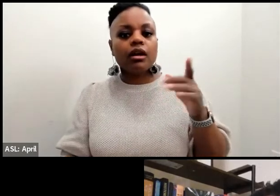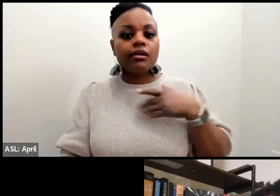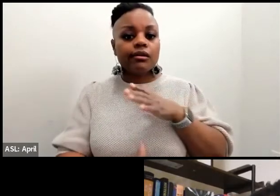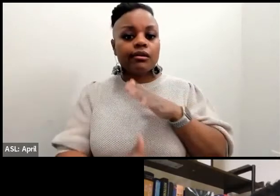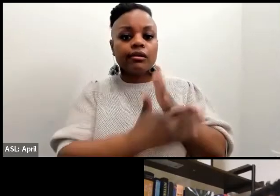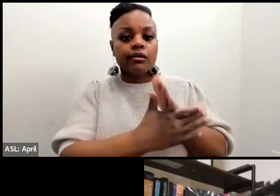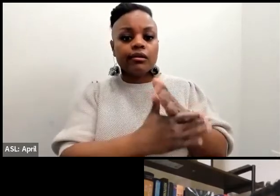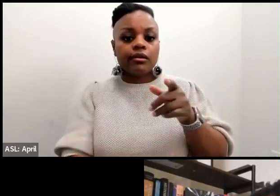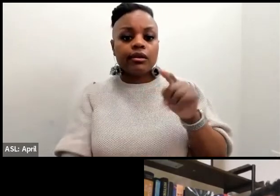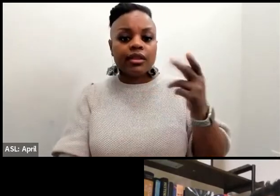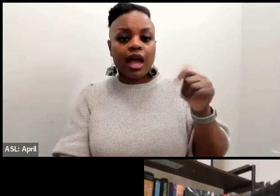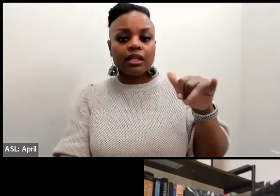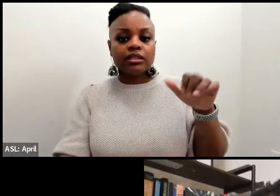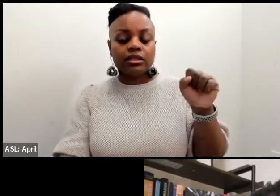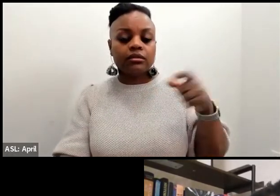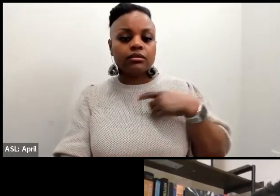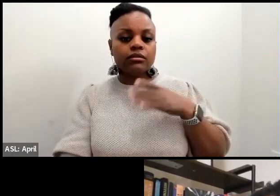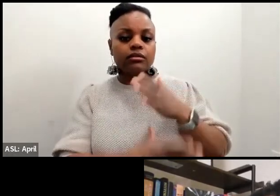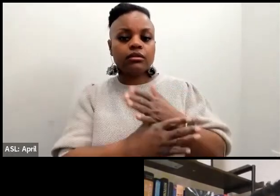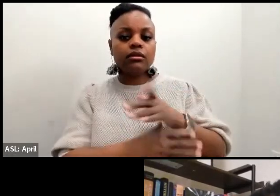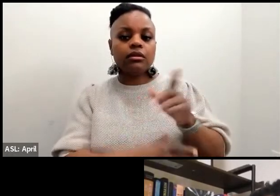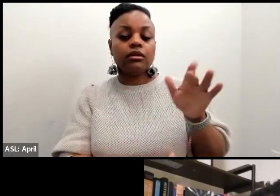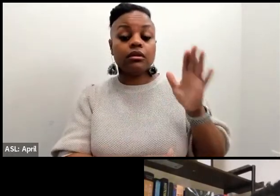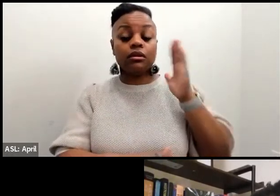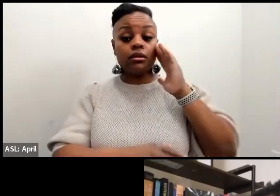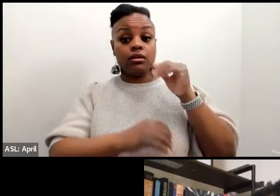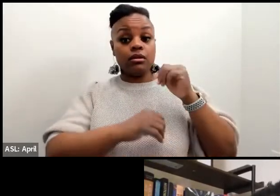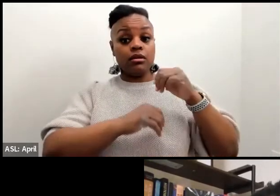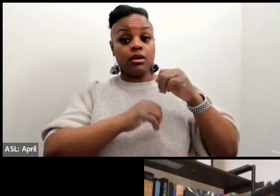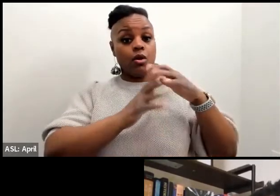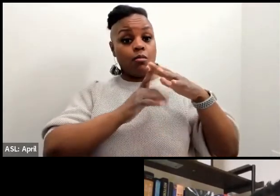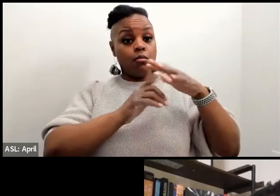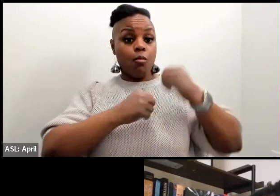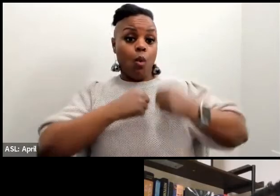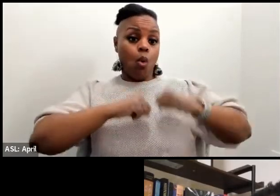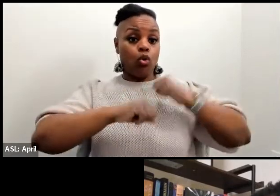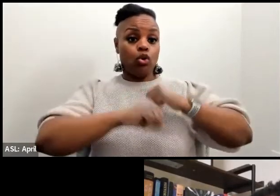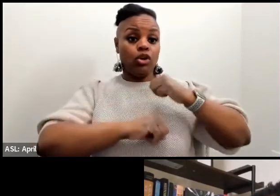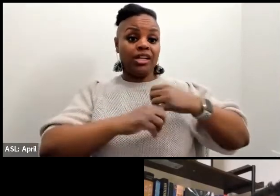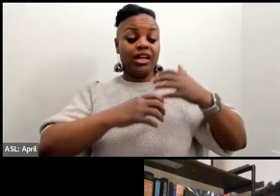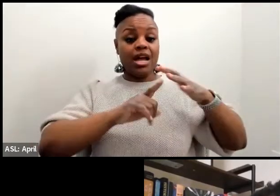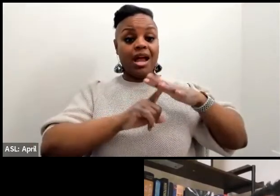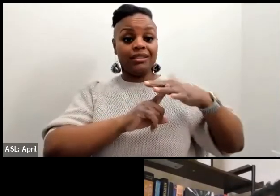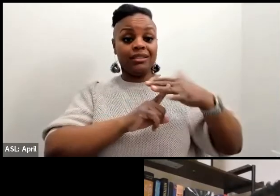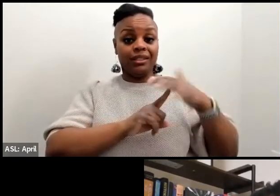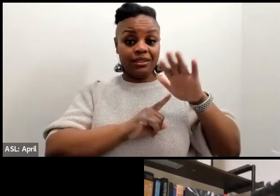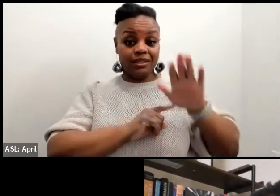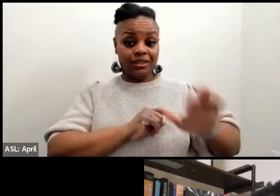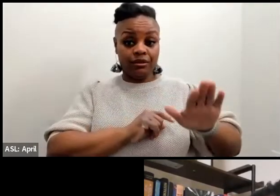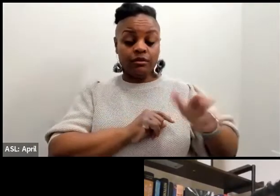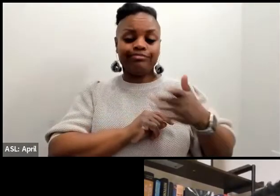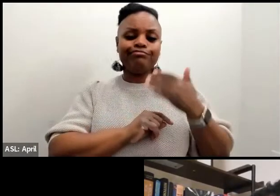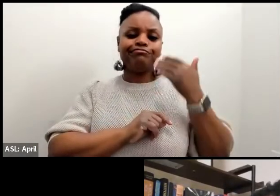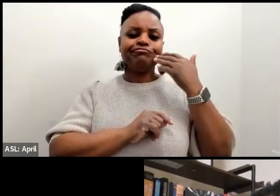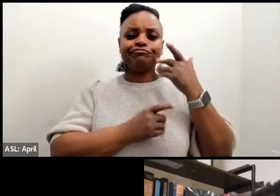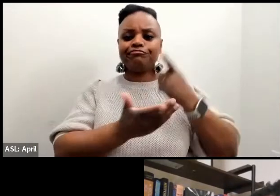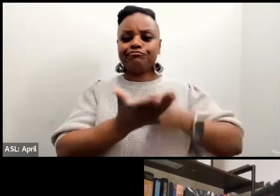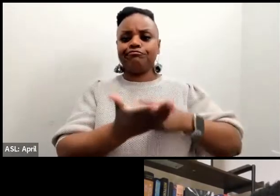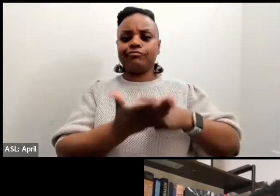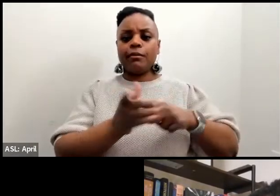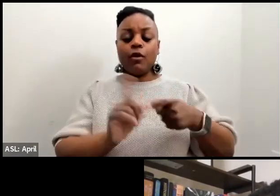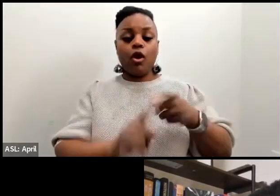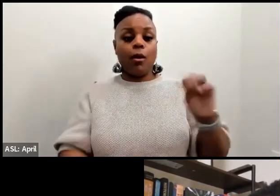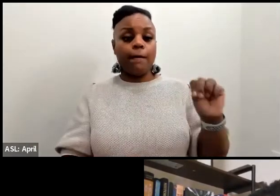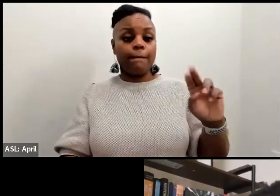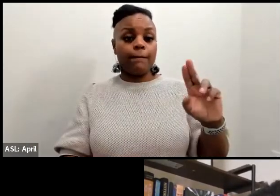policy discourse and the academic discourse around the Brotherhood is a lot of the work, in my view, is either preoccupied with defending